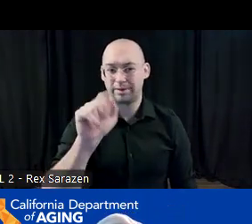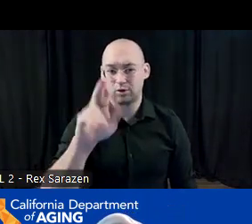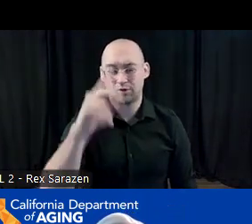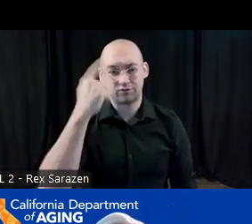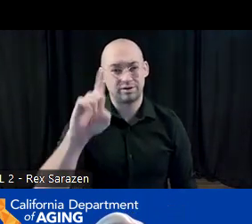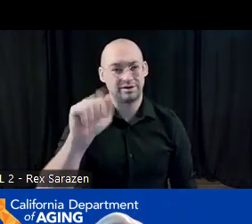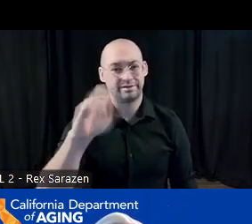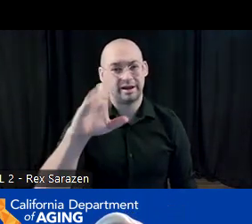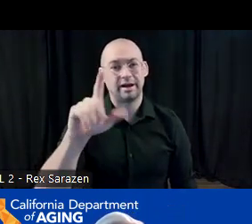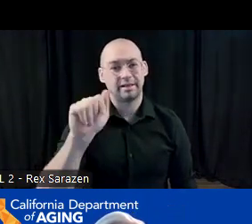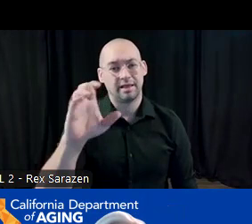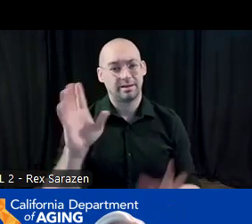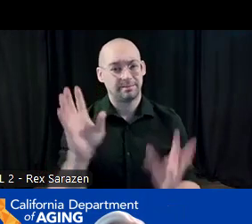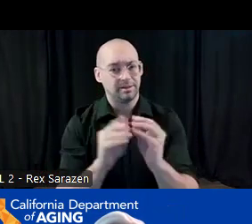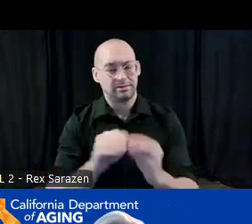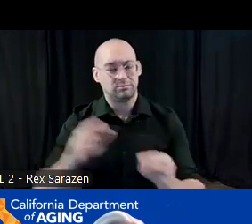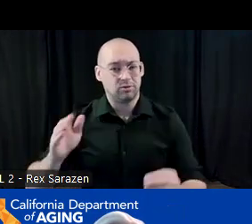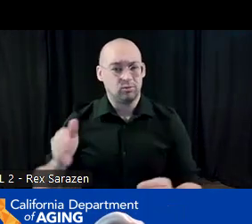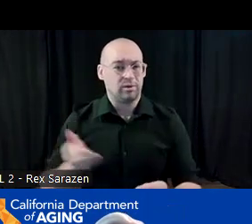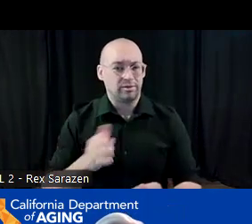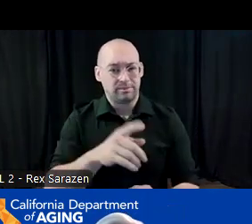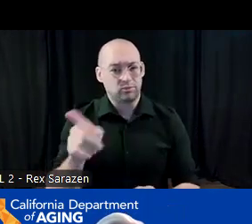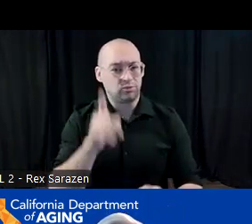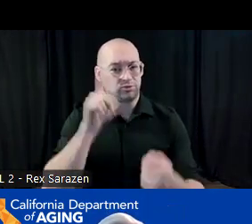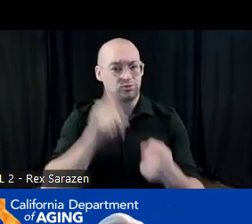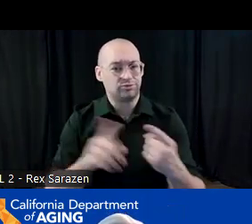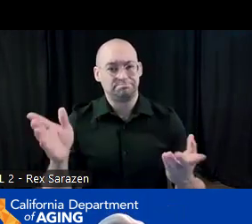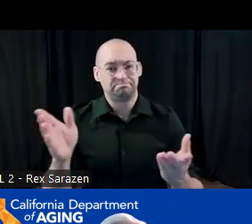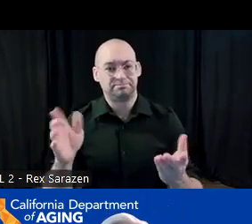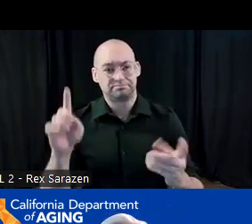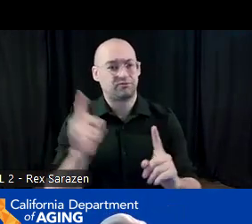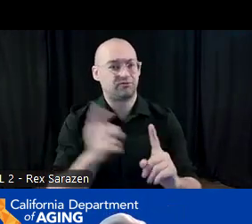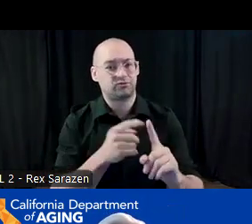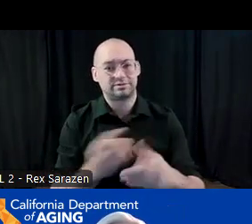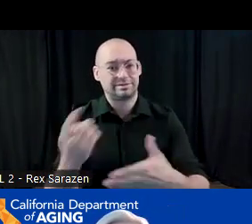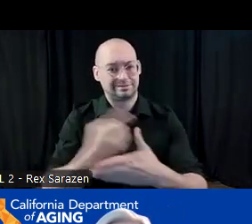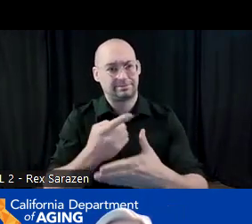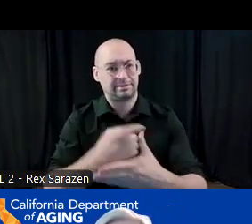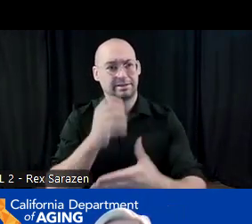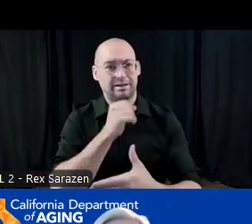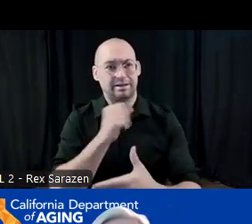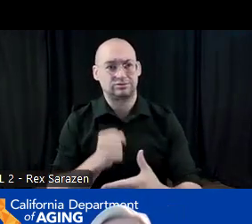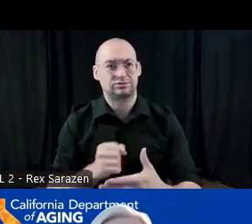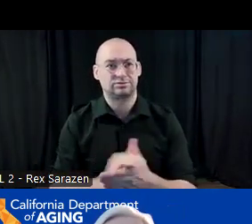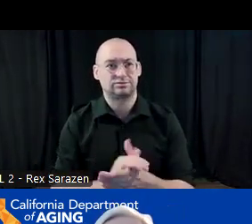We welcome you to the first Disability and